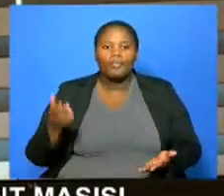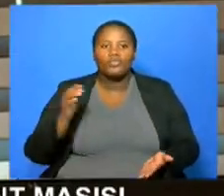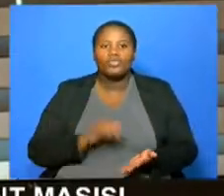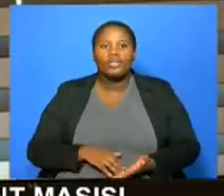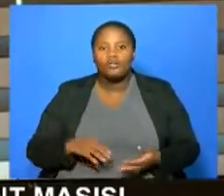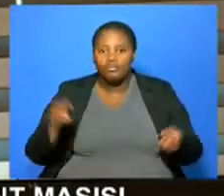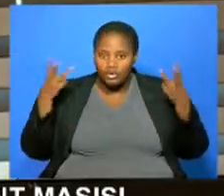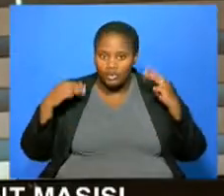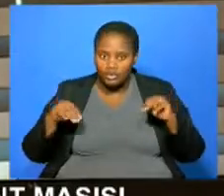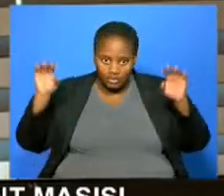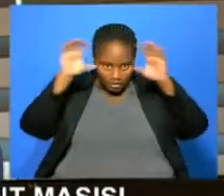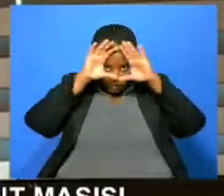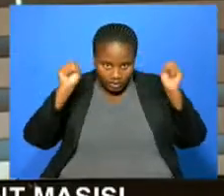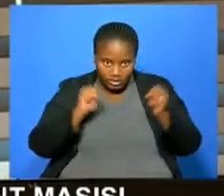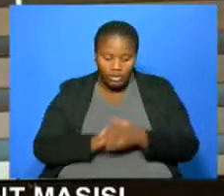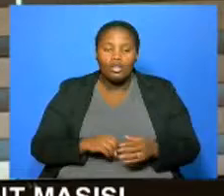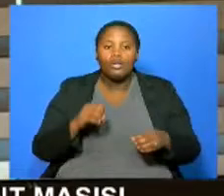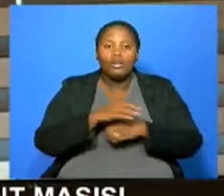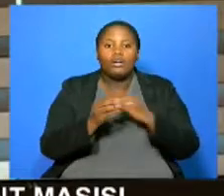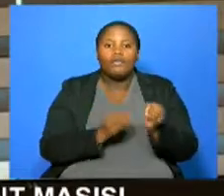Ministry of State President,